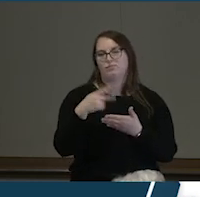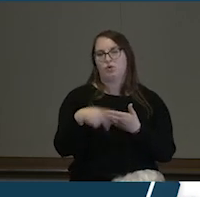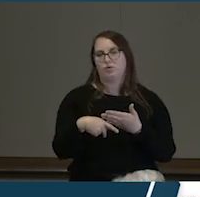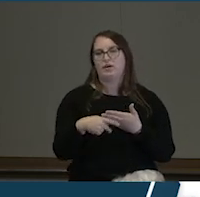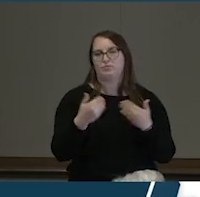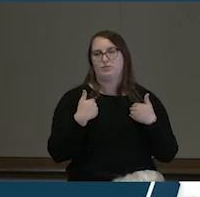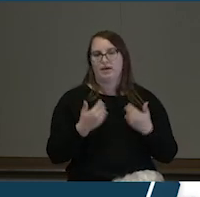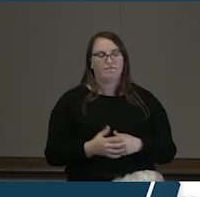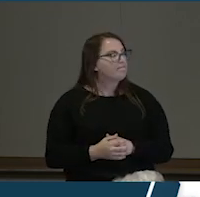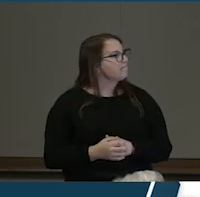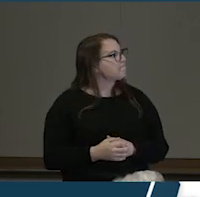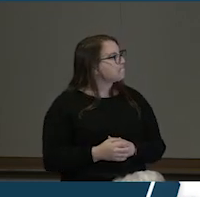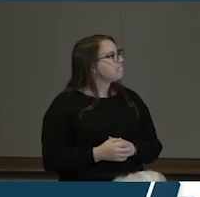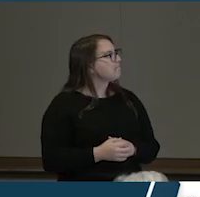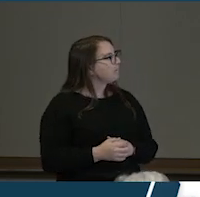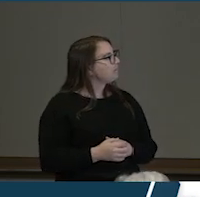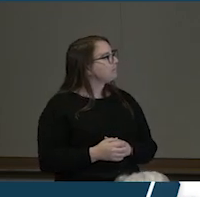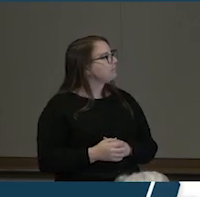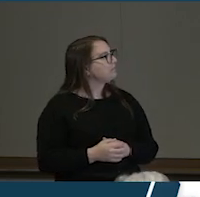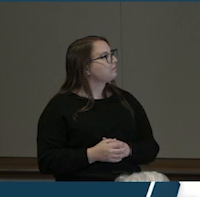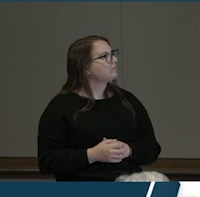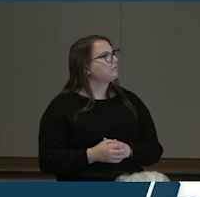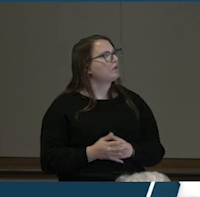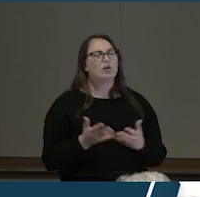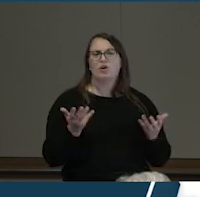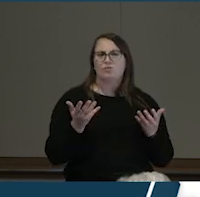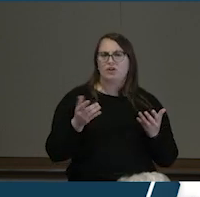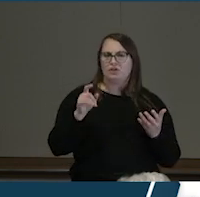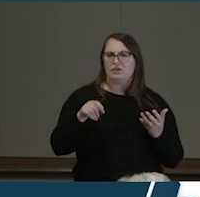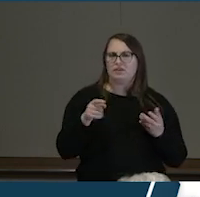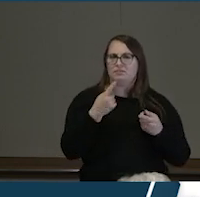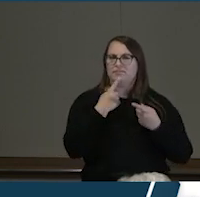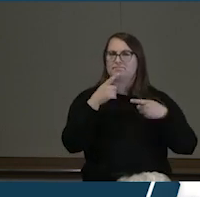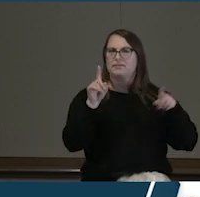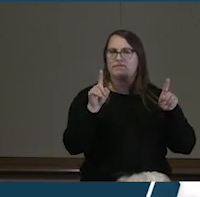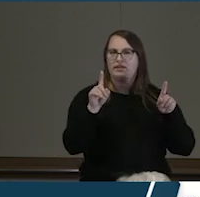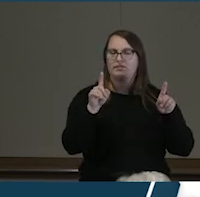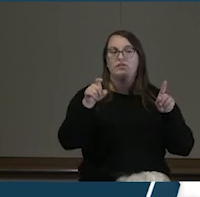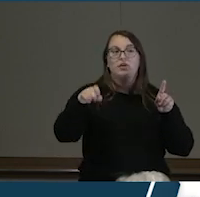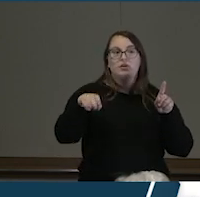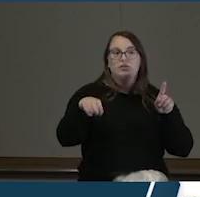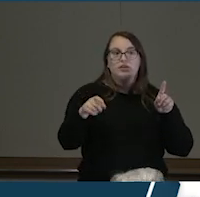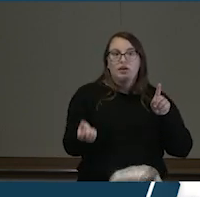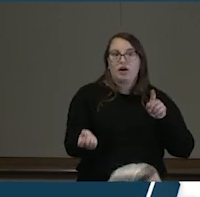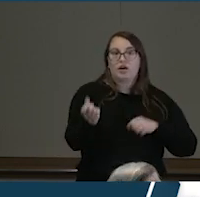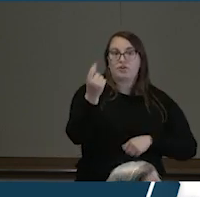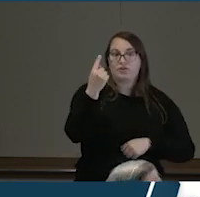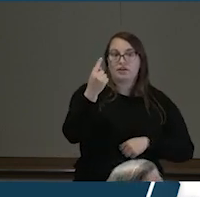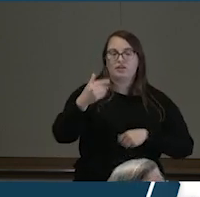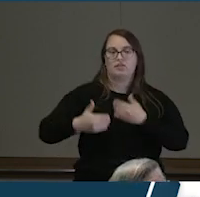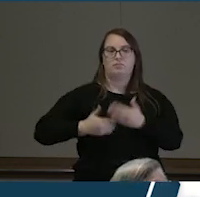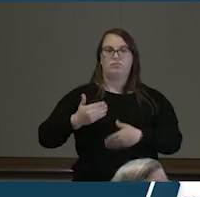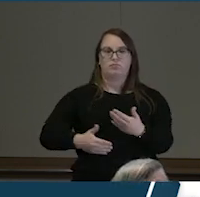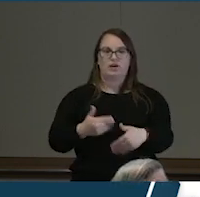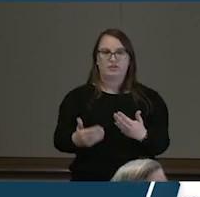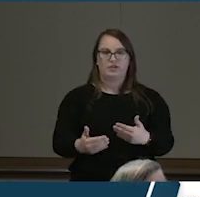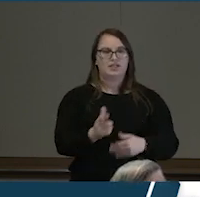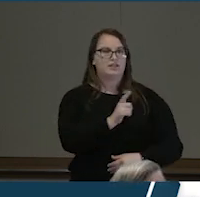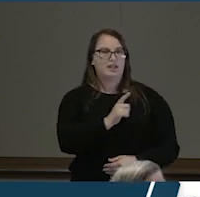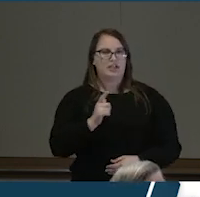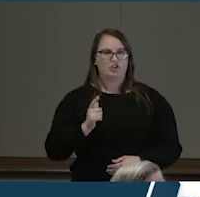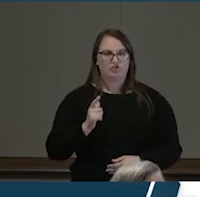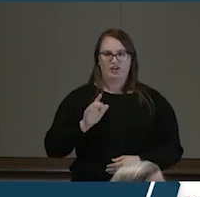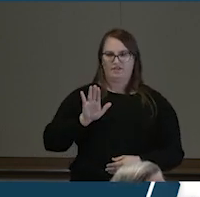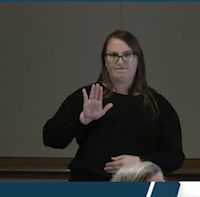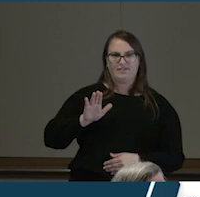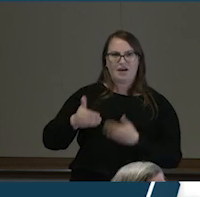minutes. All right, so what do you need to be effective? You have to understand the process. And the legislative process